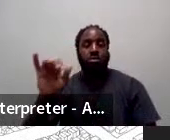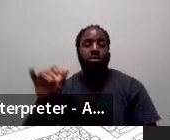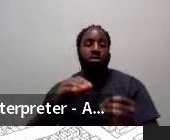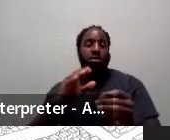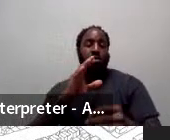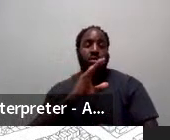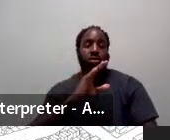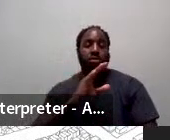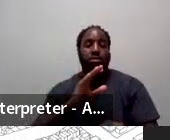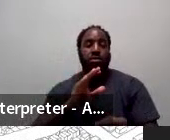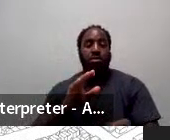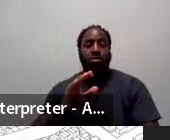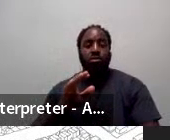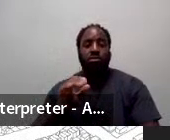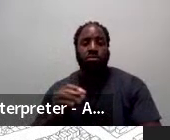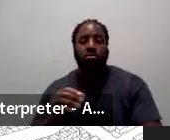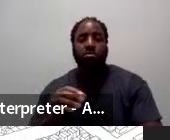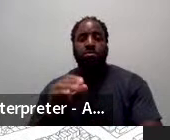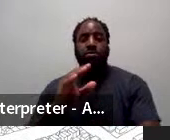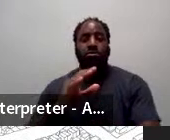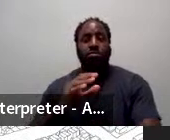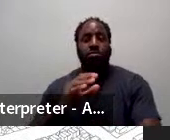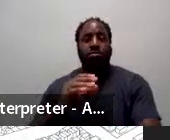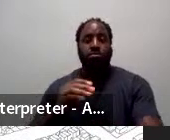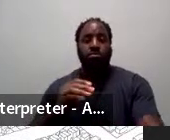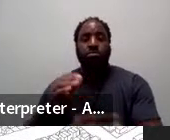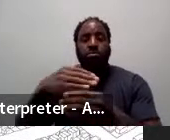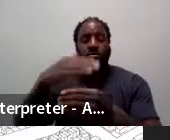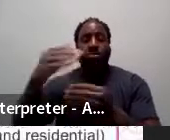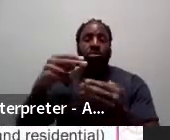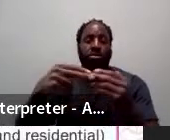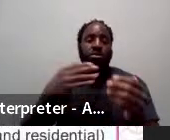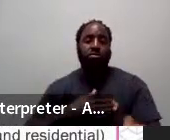and the Eastchester Road corridors. Next slide, please.